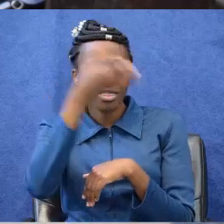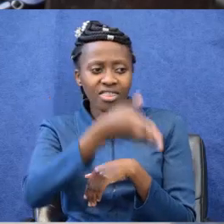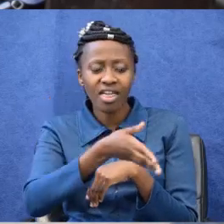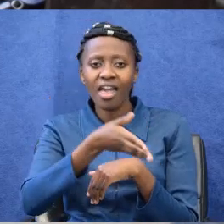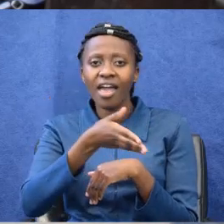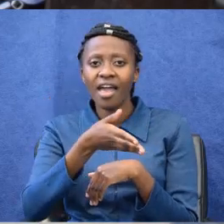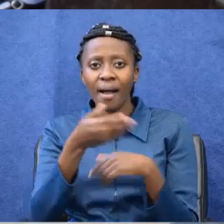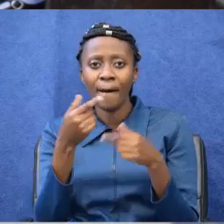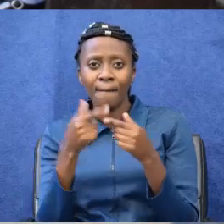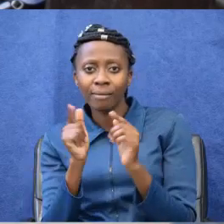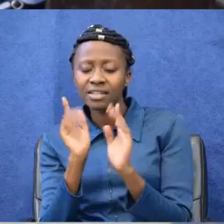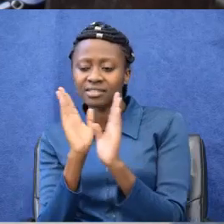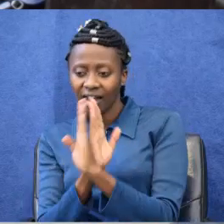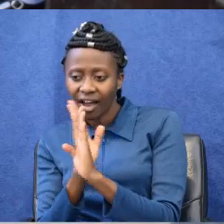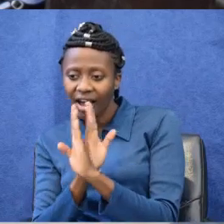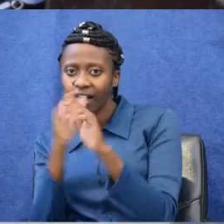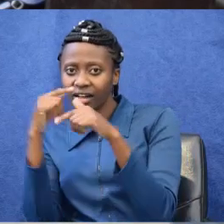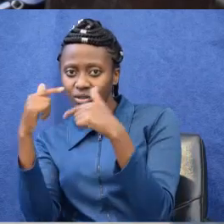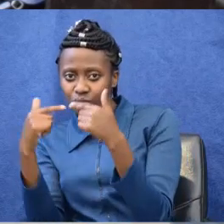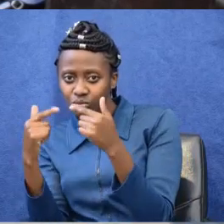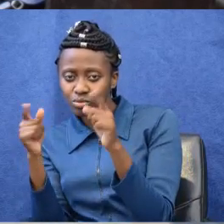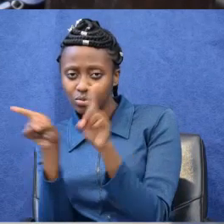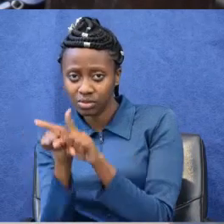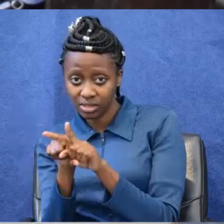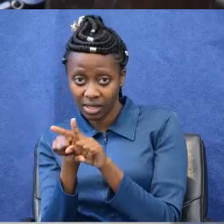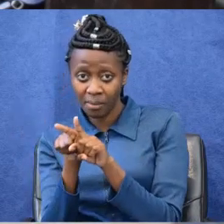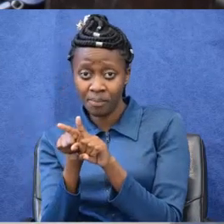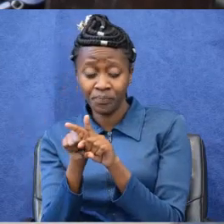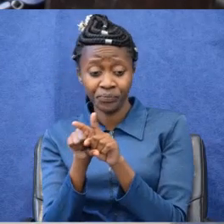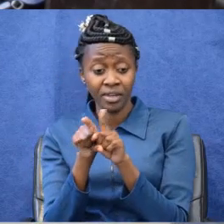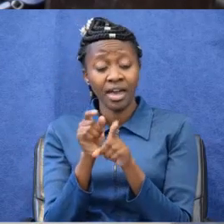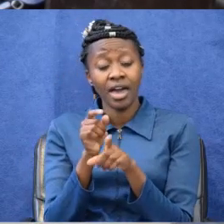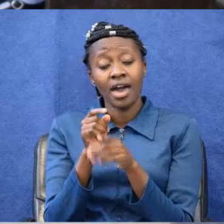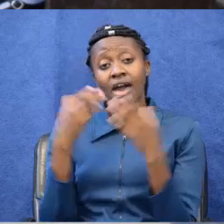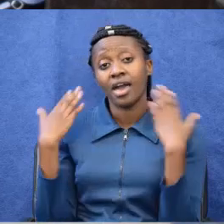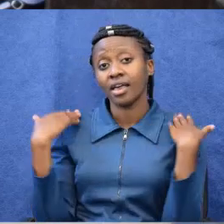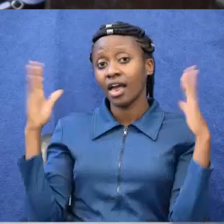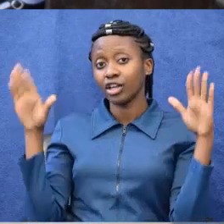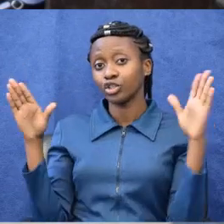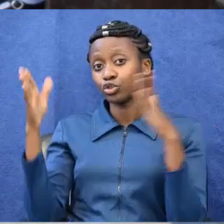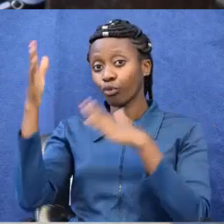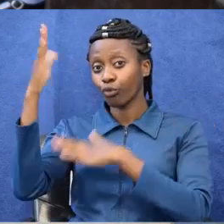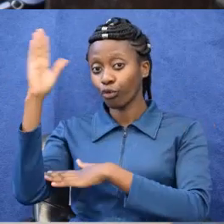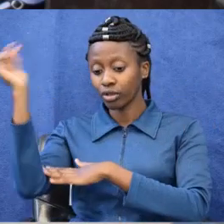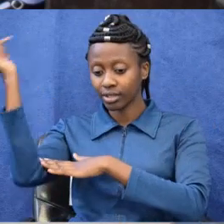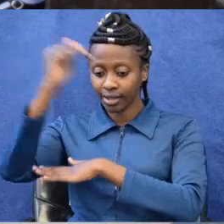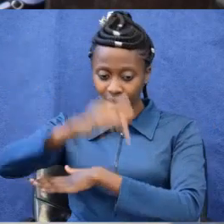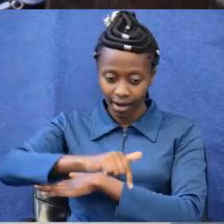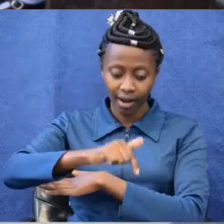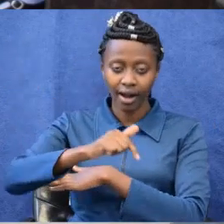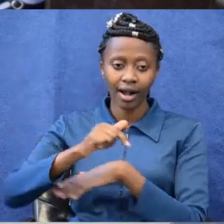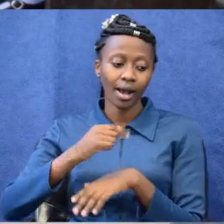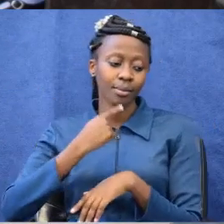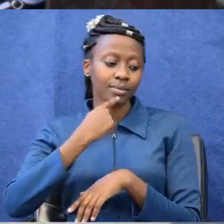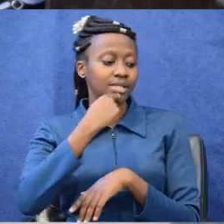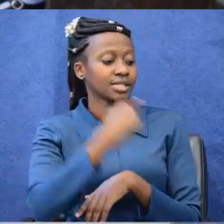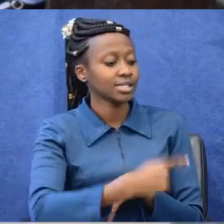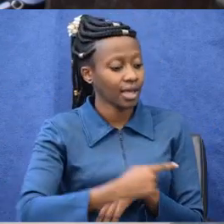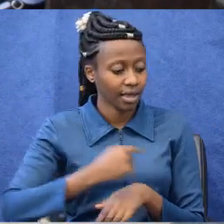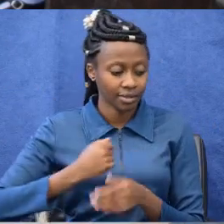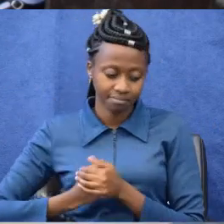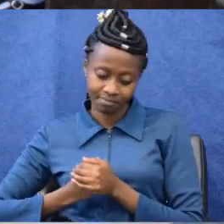hiding. And while he was there, an angel of the Lord appeared to him and